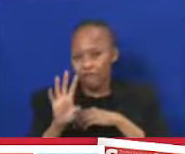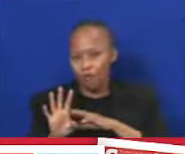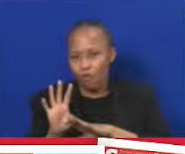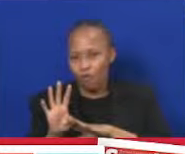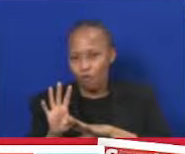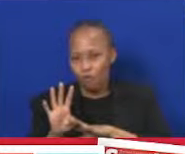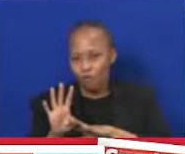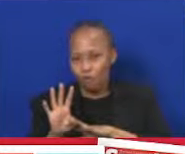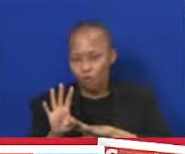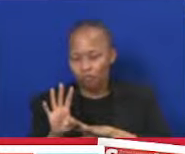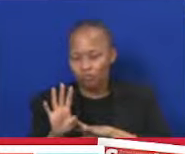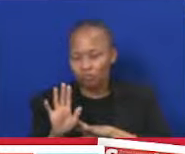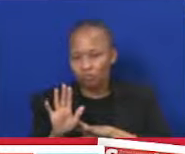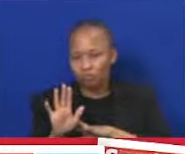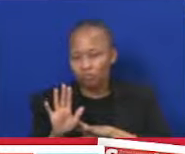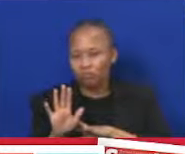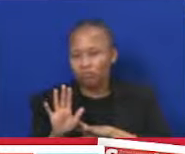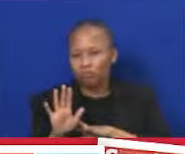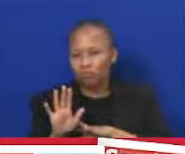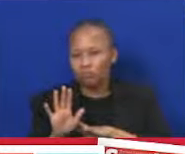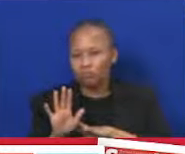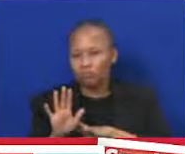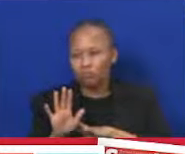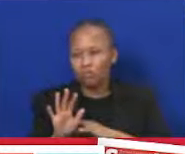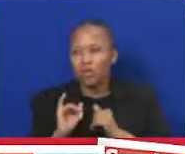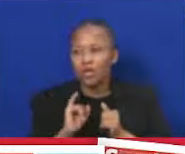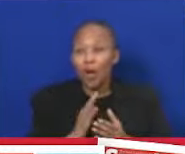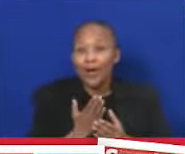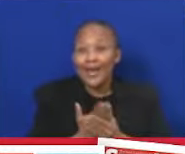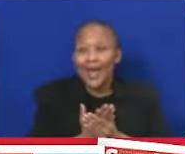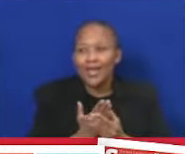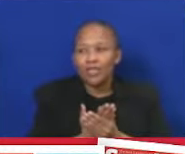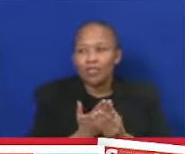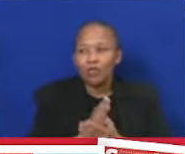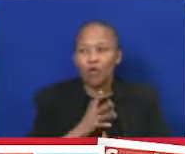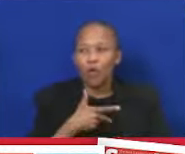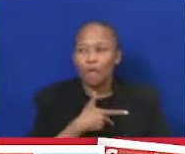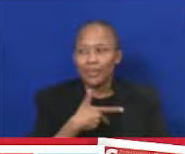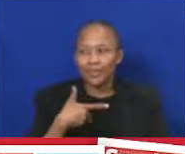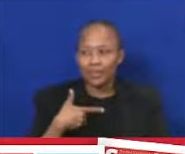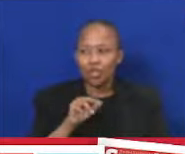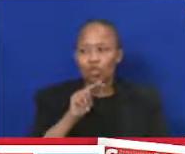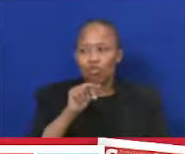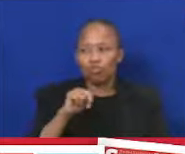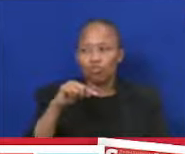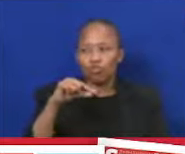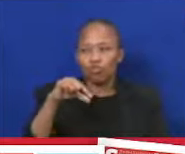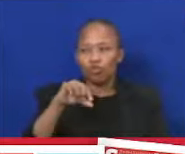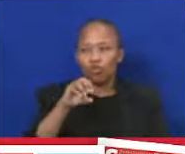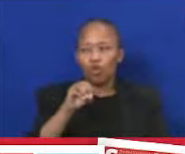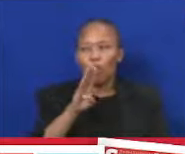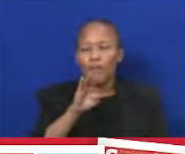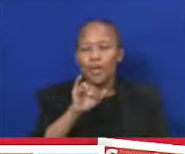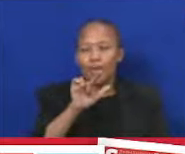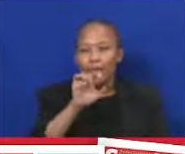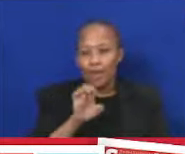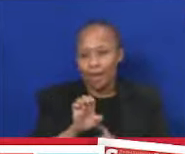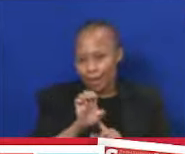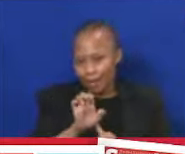case of Mrs. Ngobile Dikale and her son, who were abducted